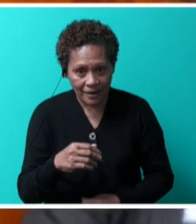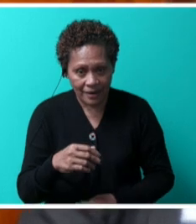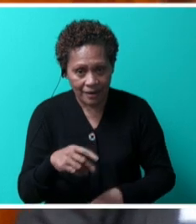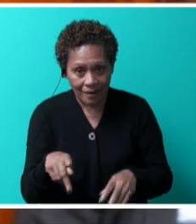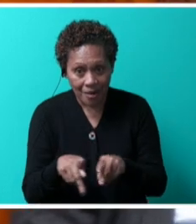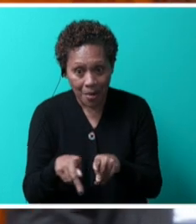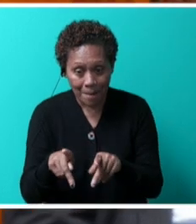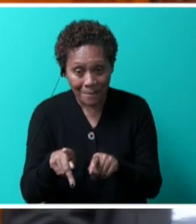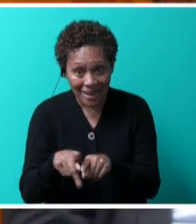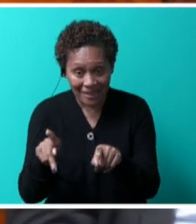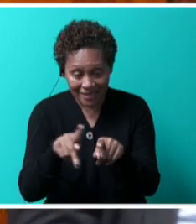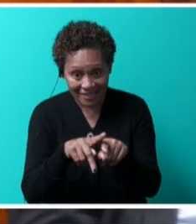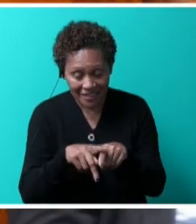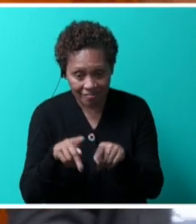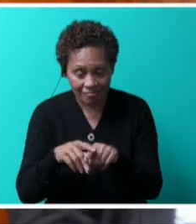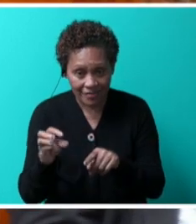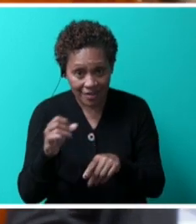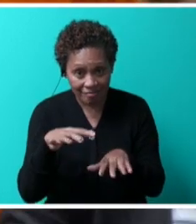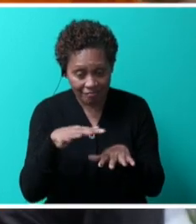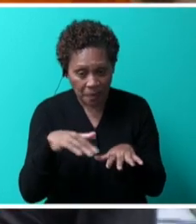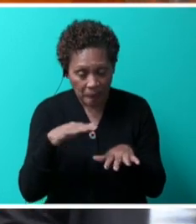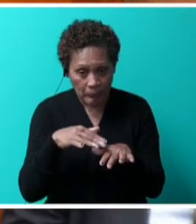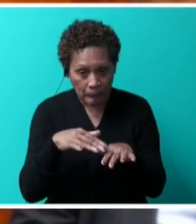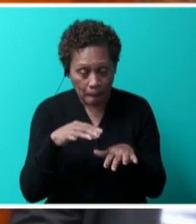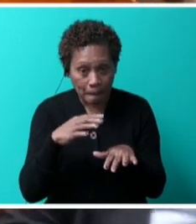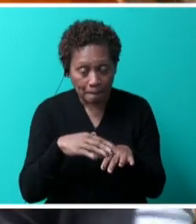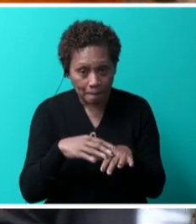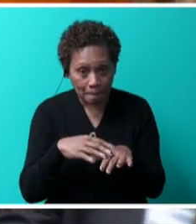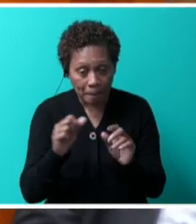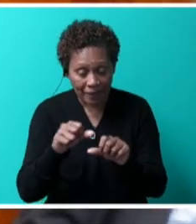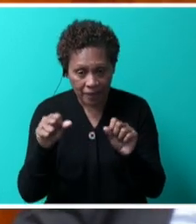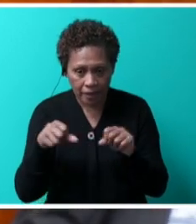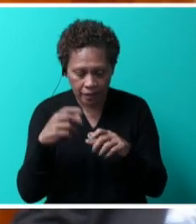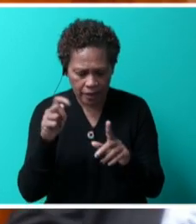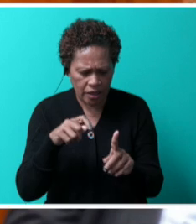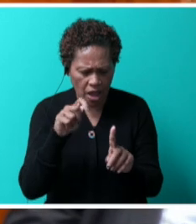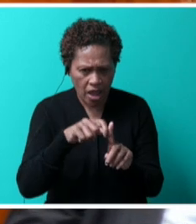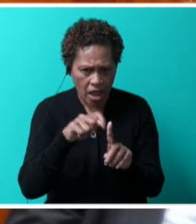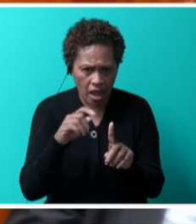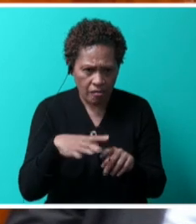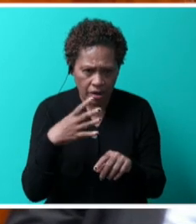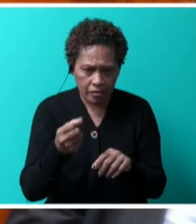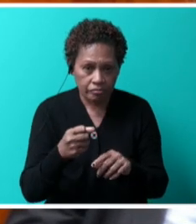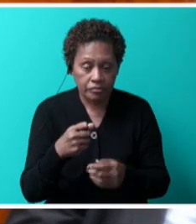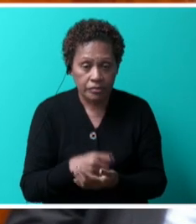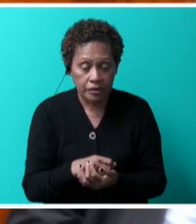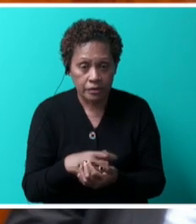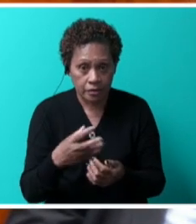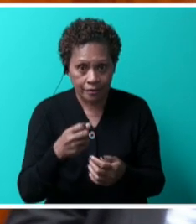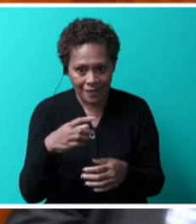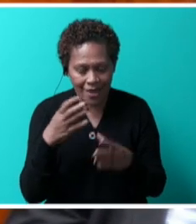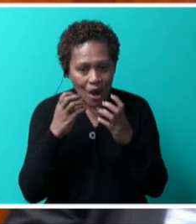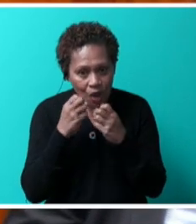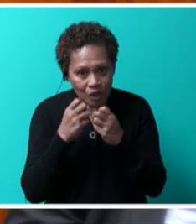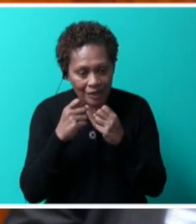a comprehensive feasibility study aimed at assessing the potential for diversifying sugarcane